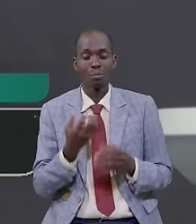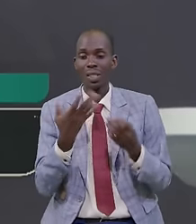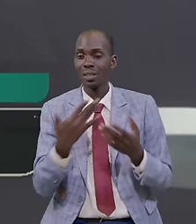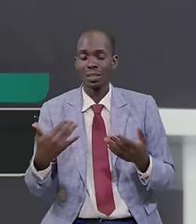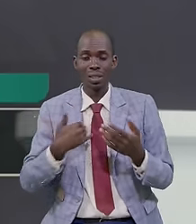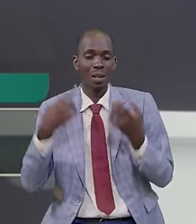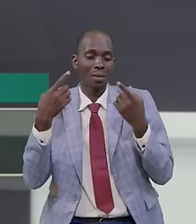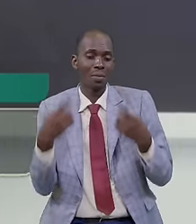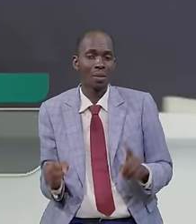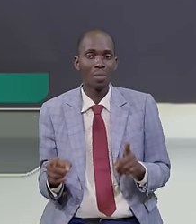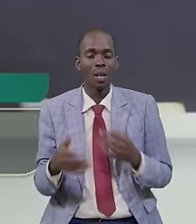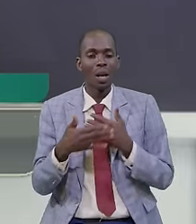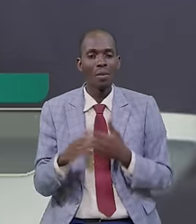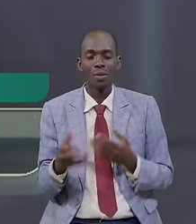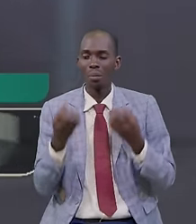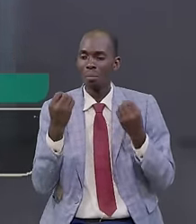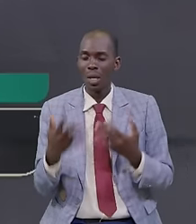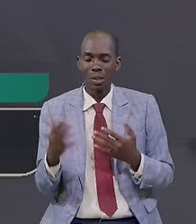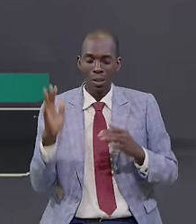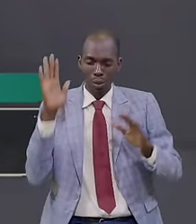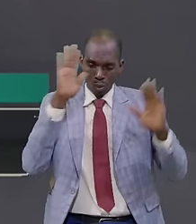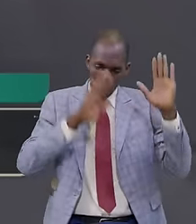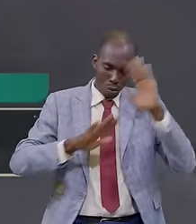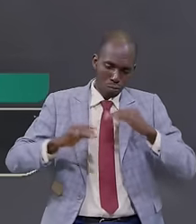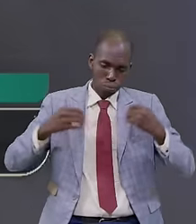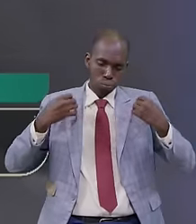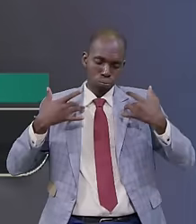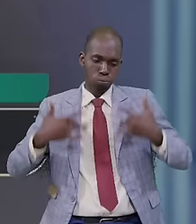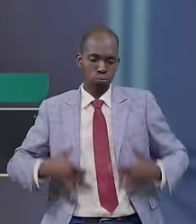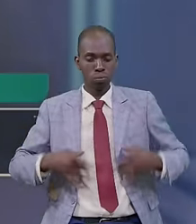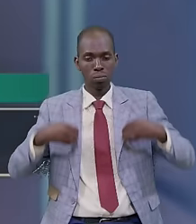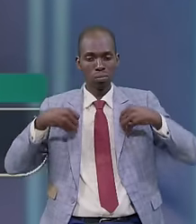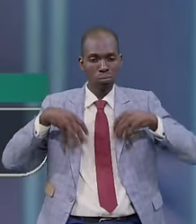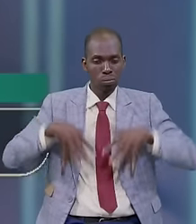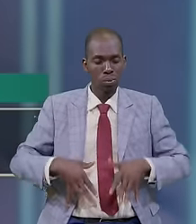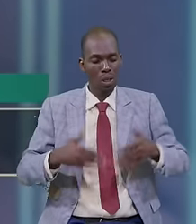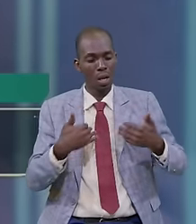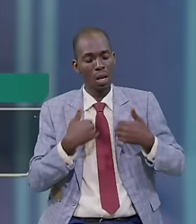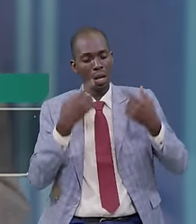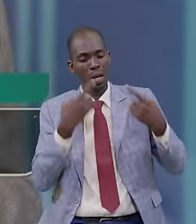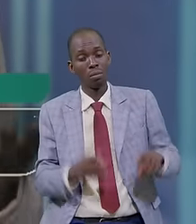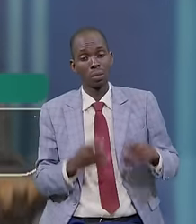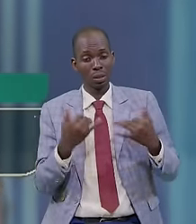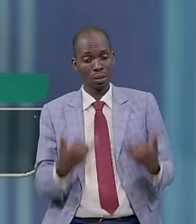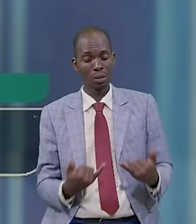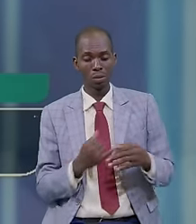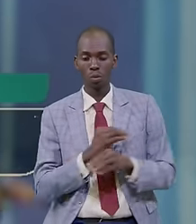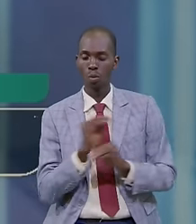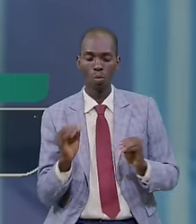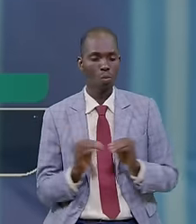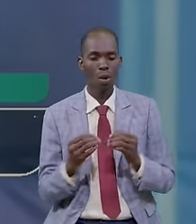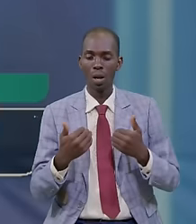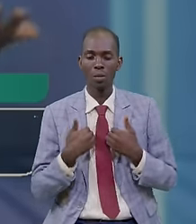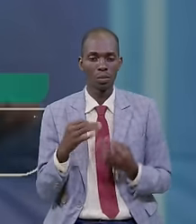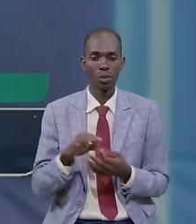after discouragements had come, after setbacks had come, no more having the Spirit of God, always the Spirit